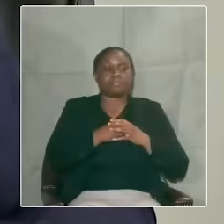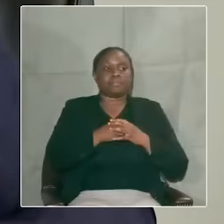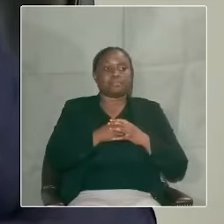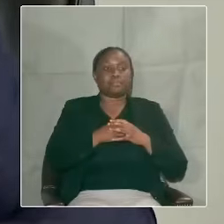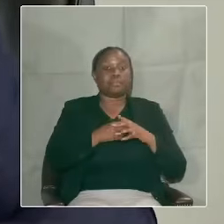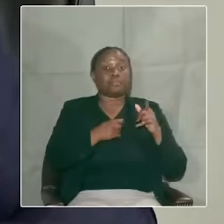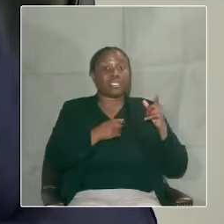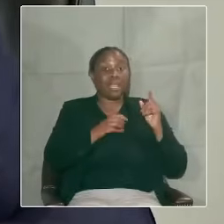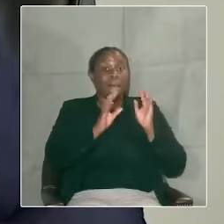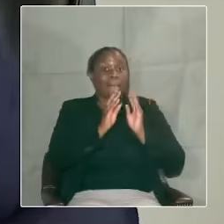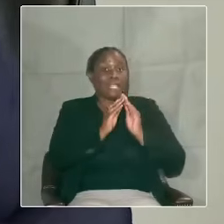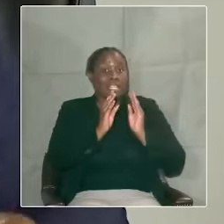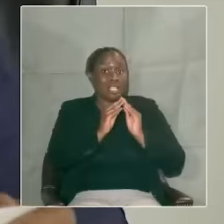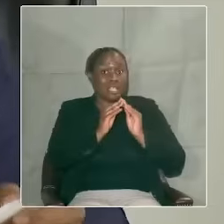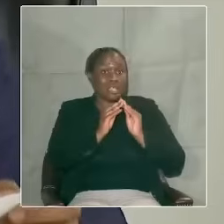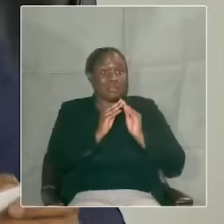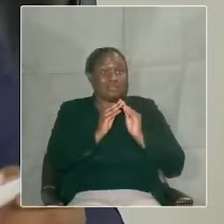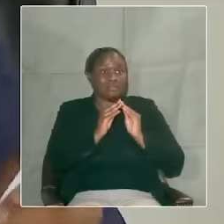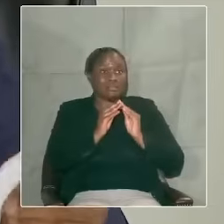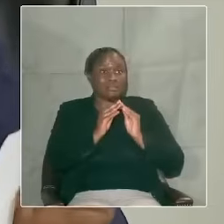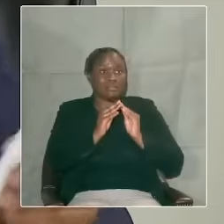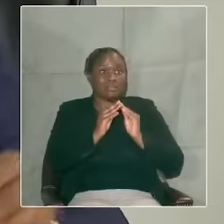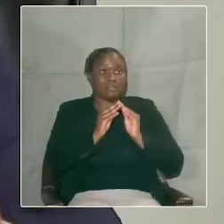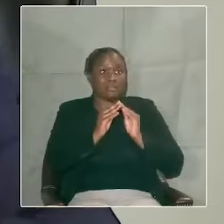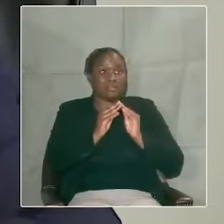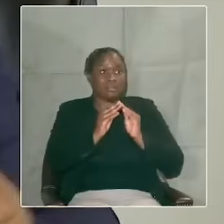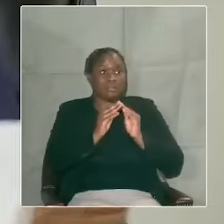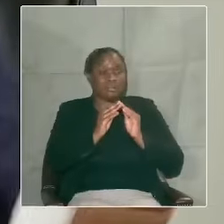During this meeting,